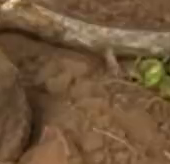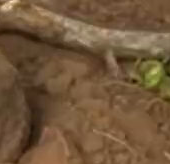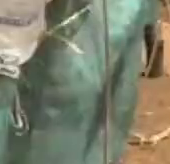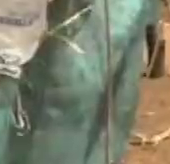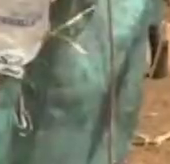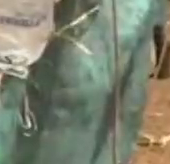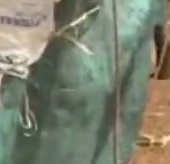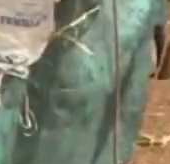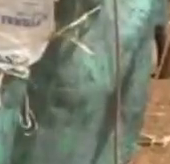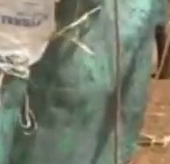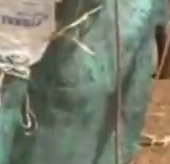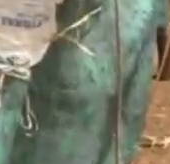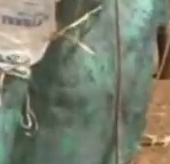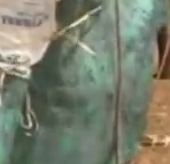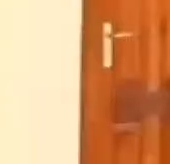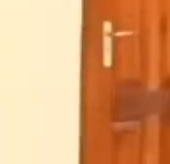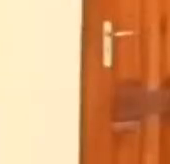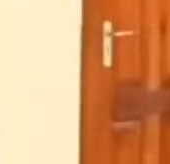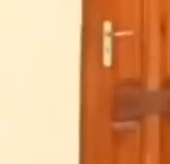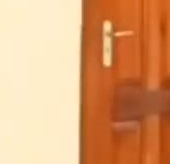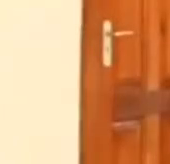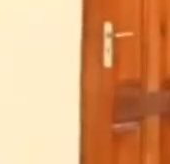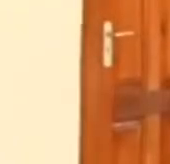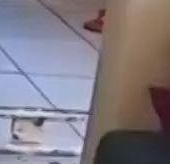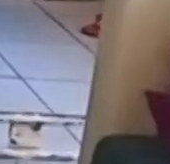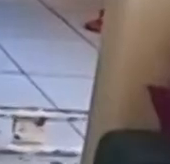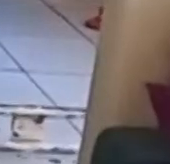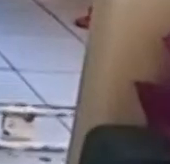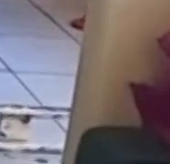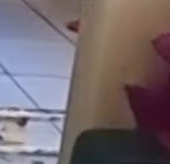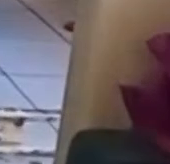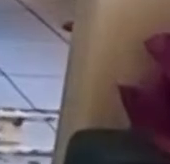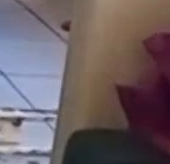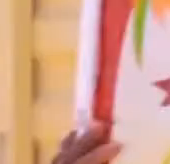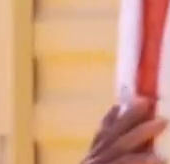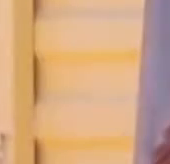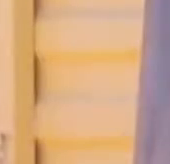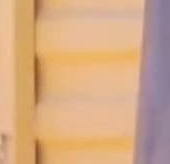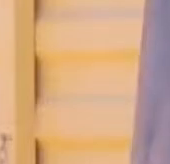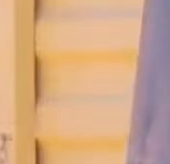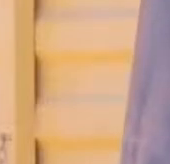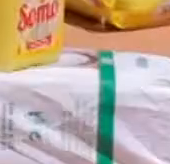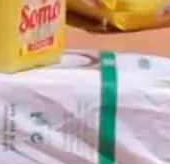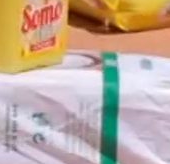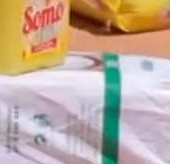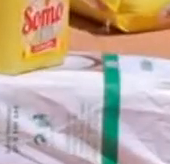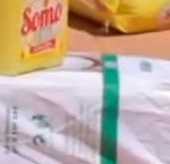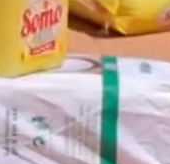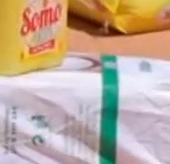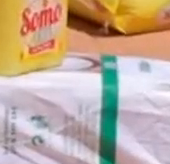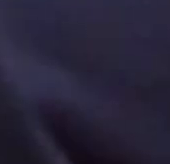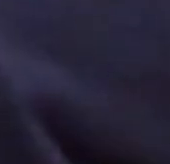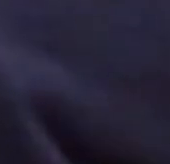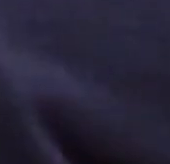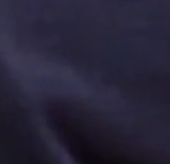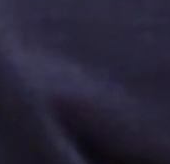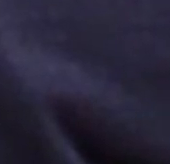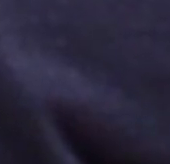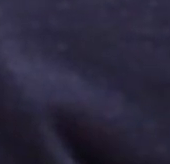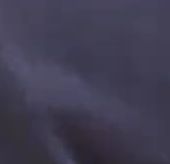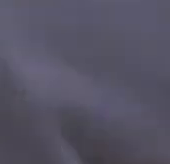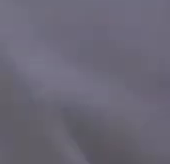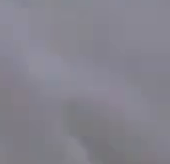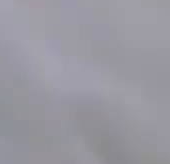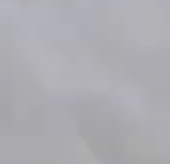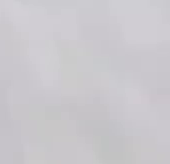table, provide shelter for their loved ones, and access basic health care. But today, you have the power to make a difference.